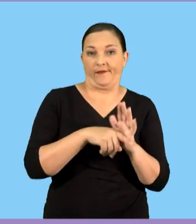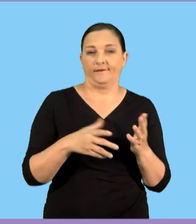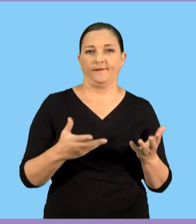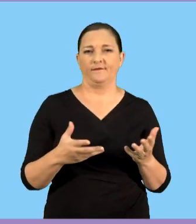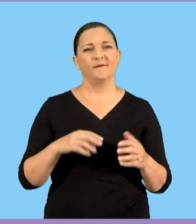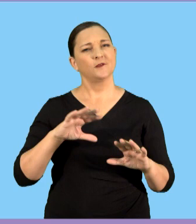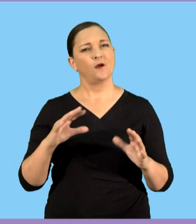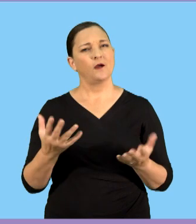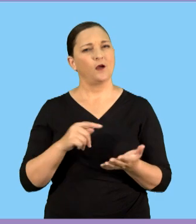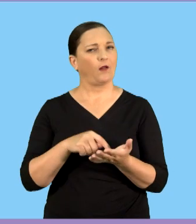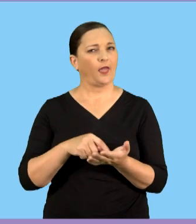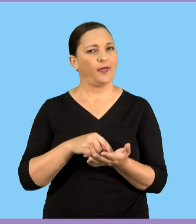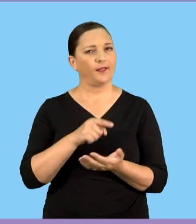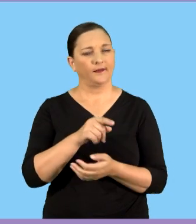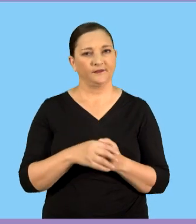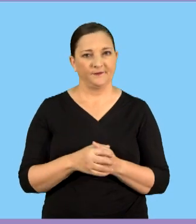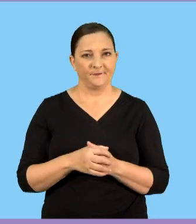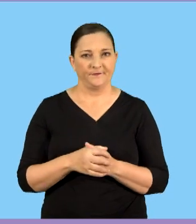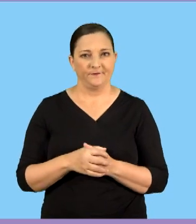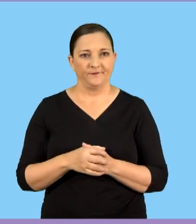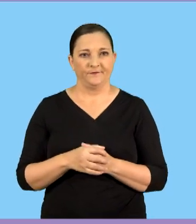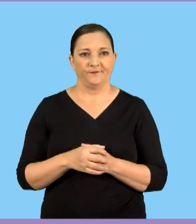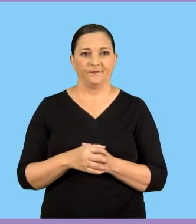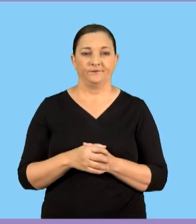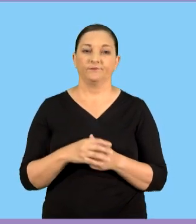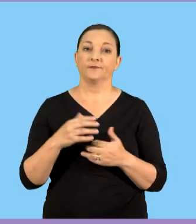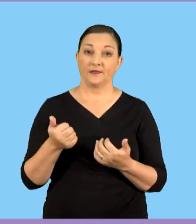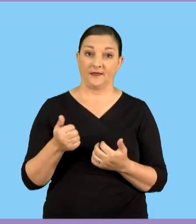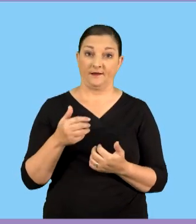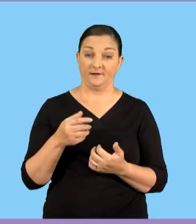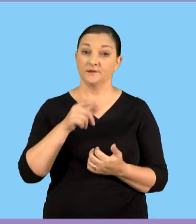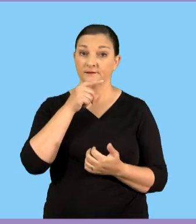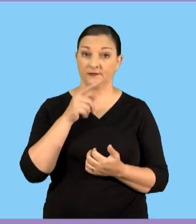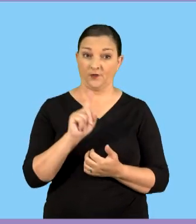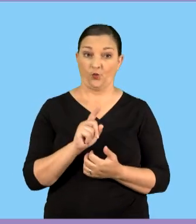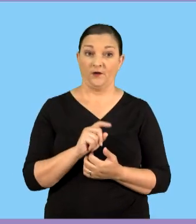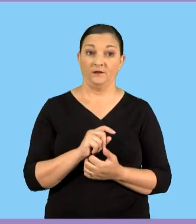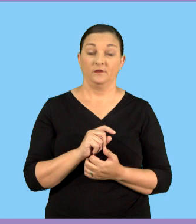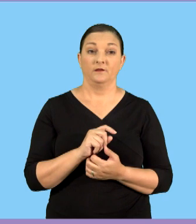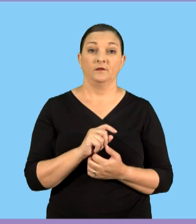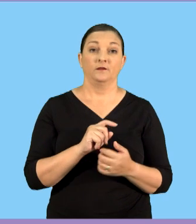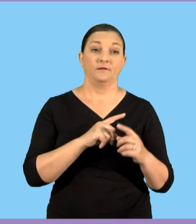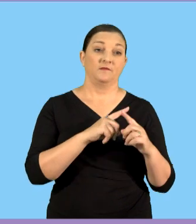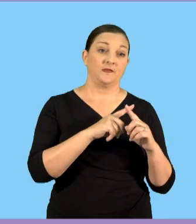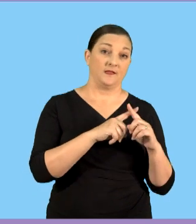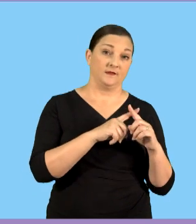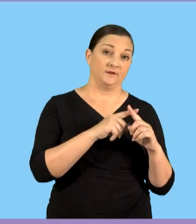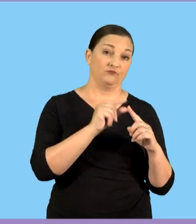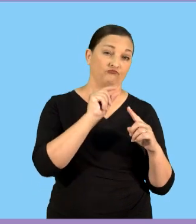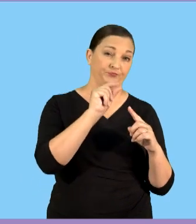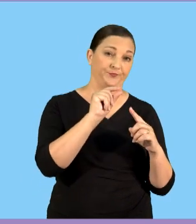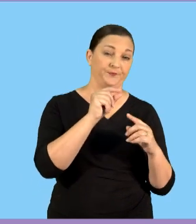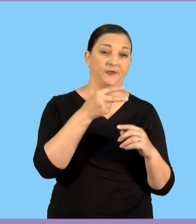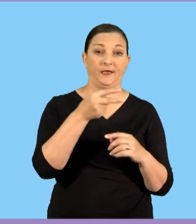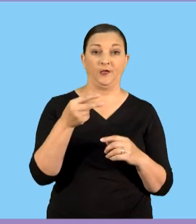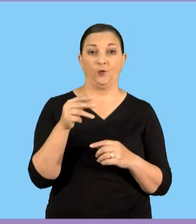So how do we work that out? We are going to say, okay, this certain number here is